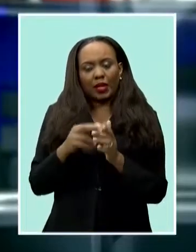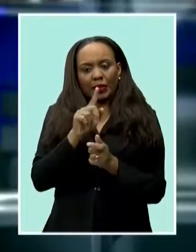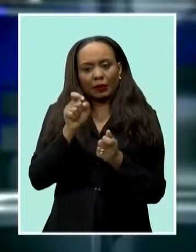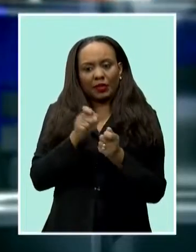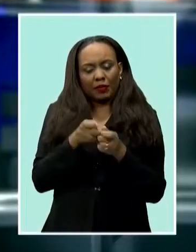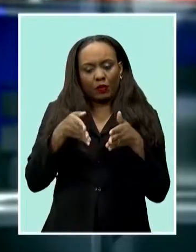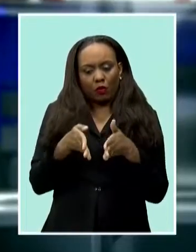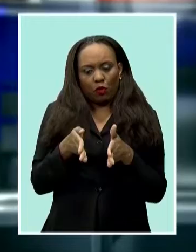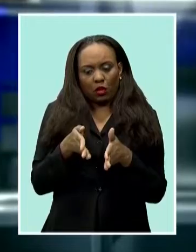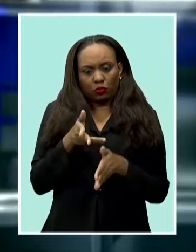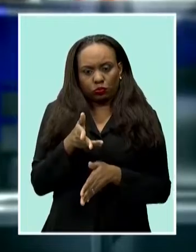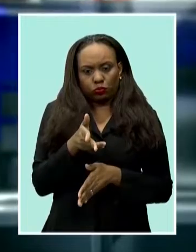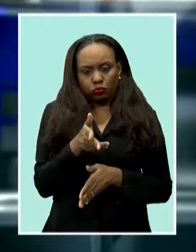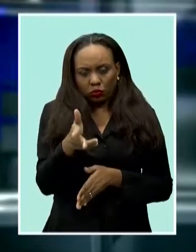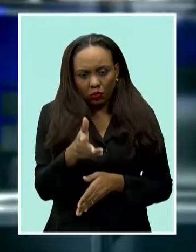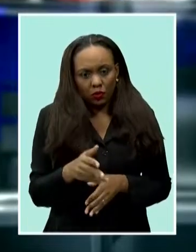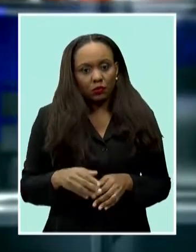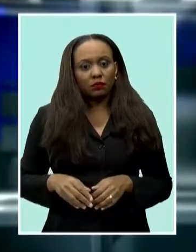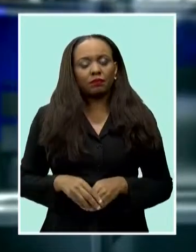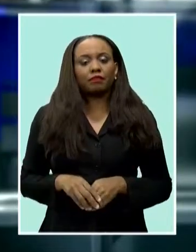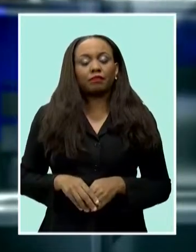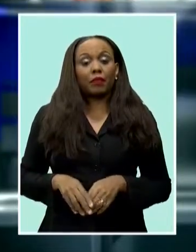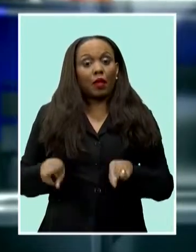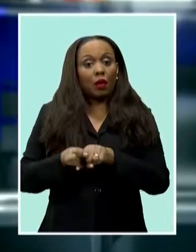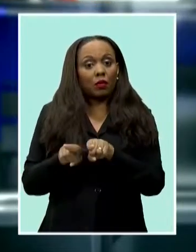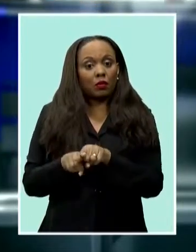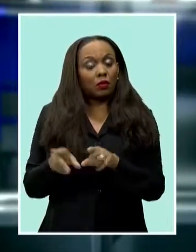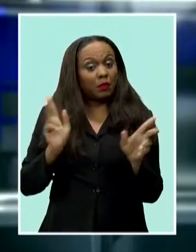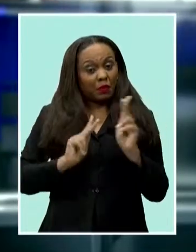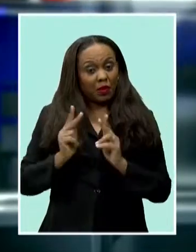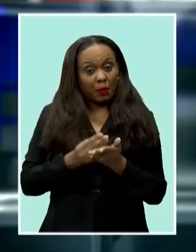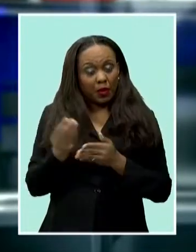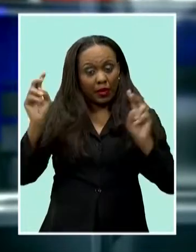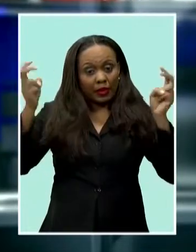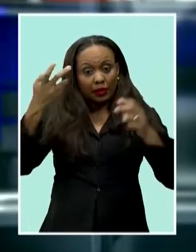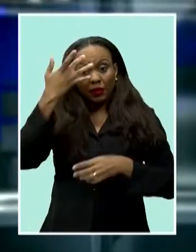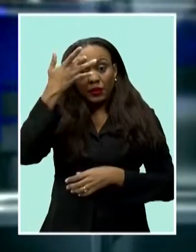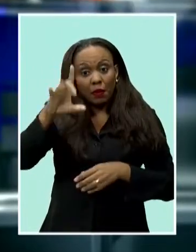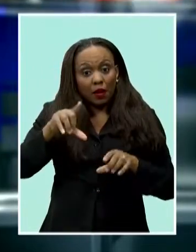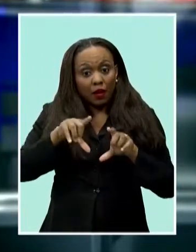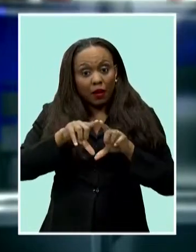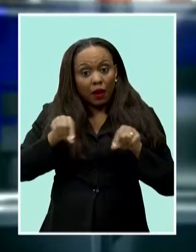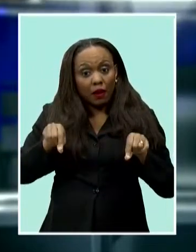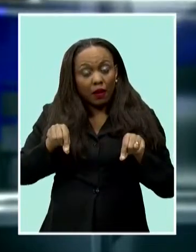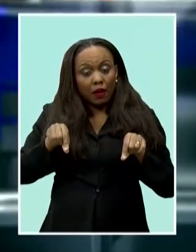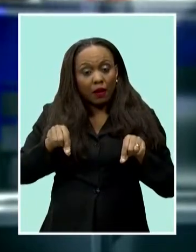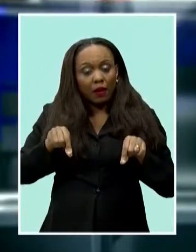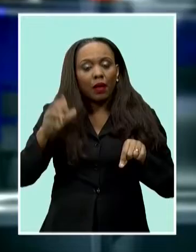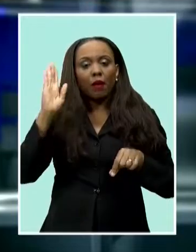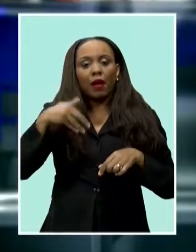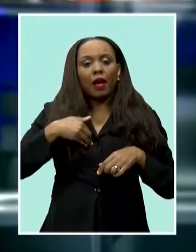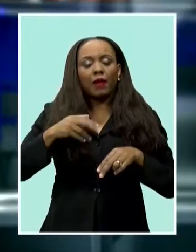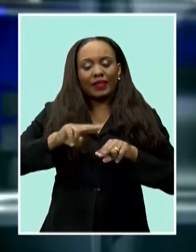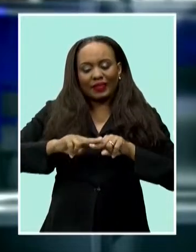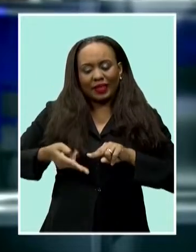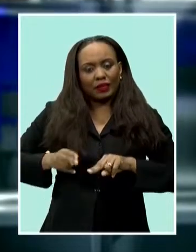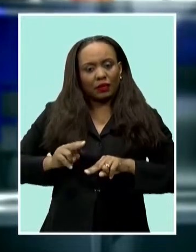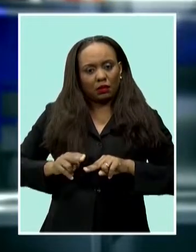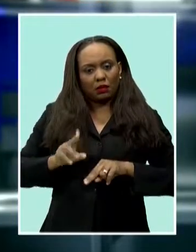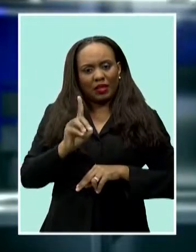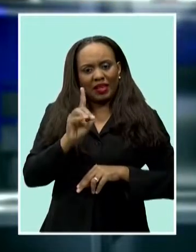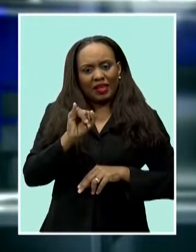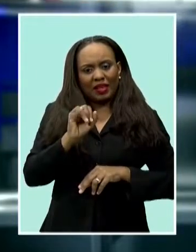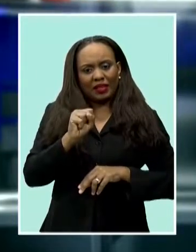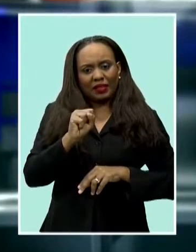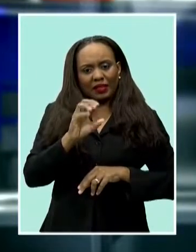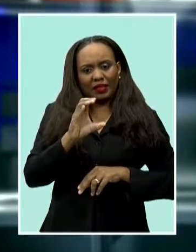they're also having a discount for people who are buying the smart cards at this time. As it stands now, anybody who buys them, whether they're in bulks